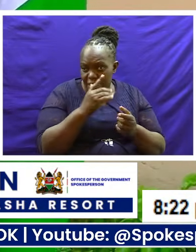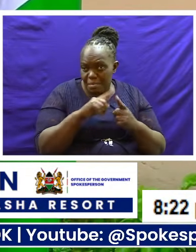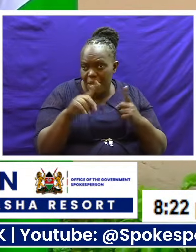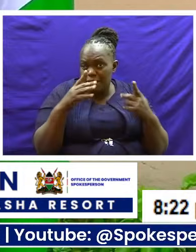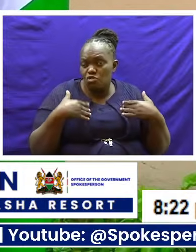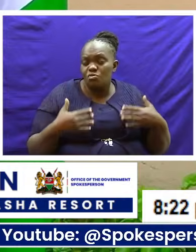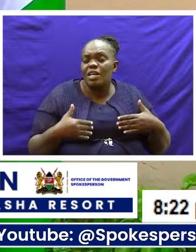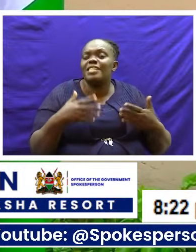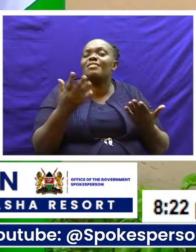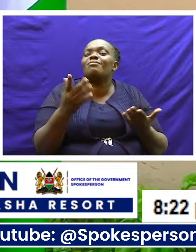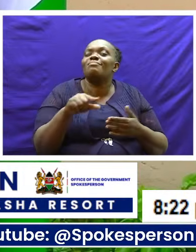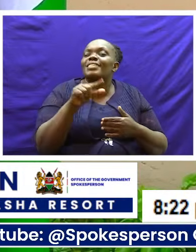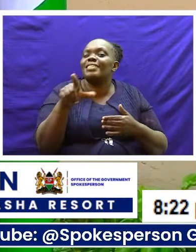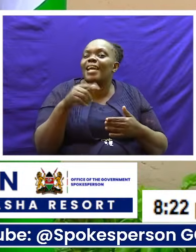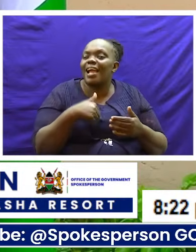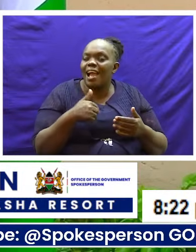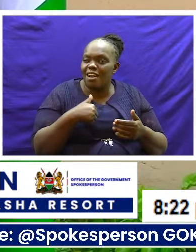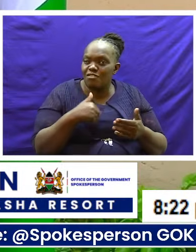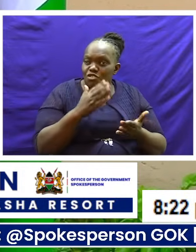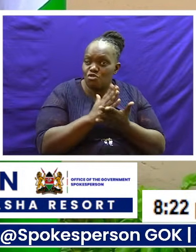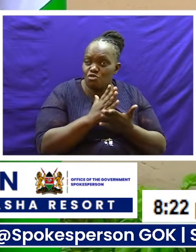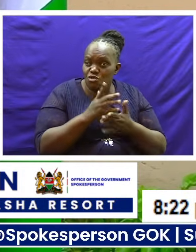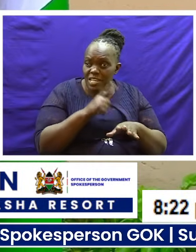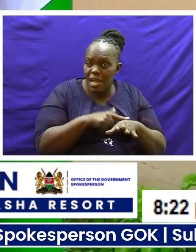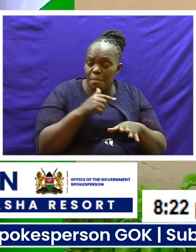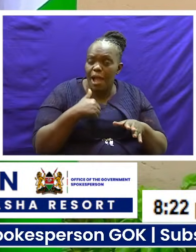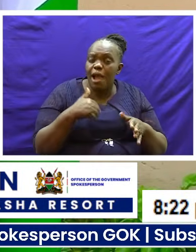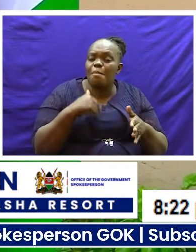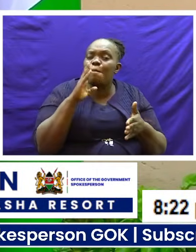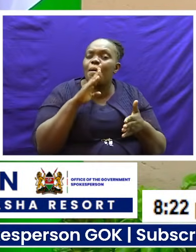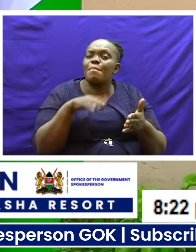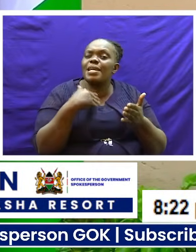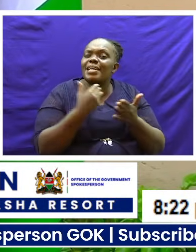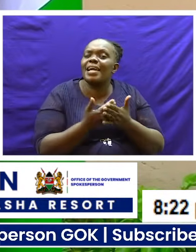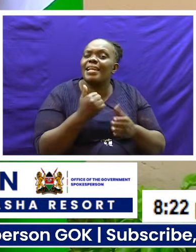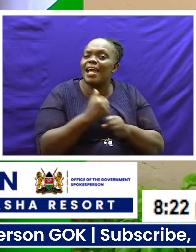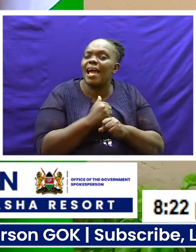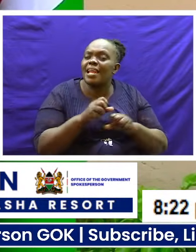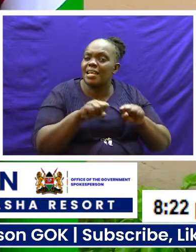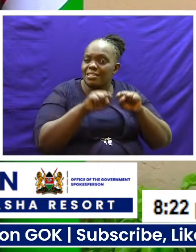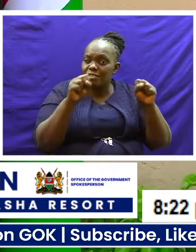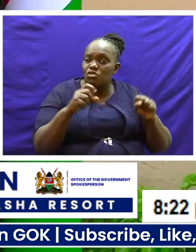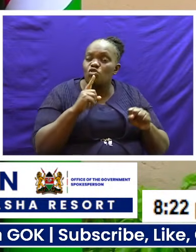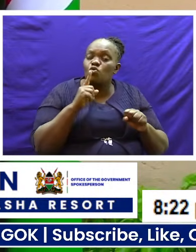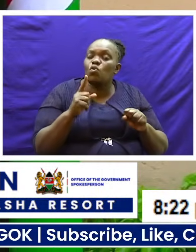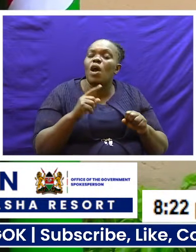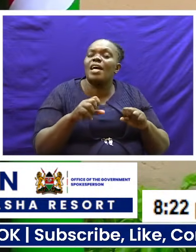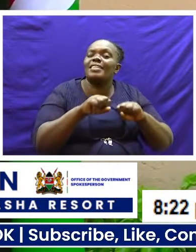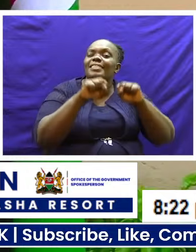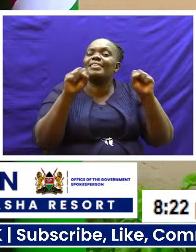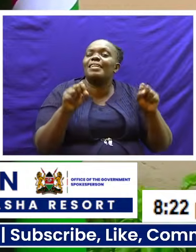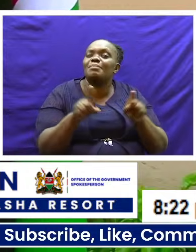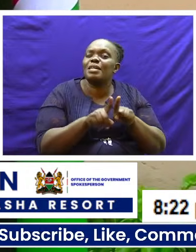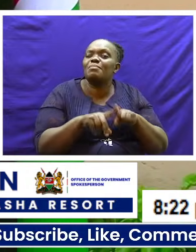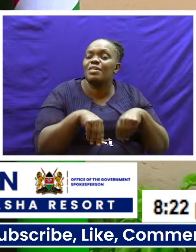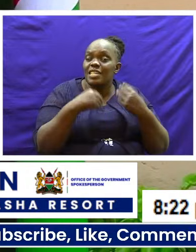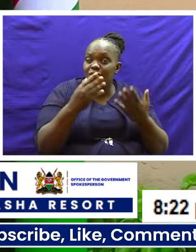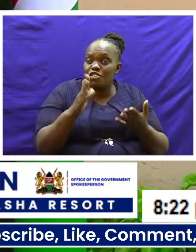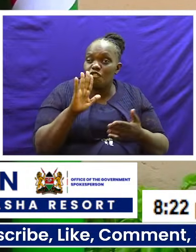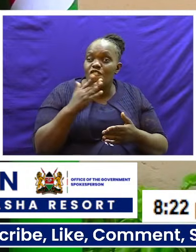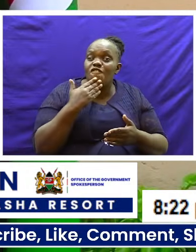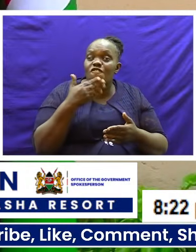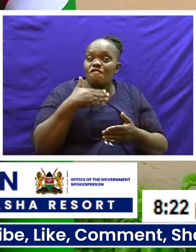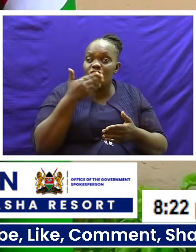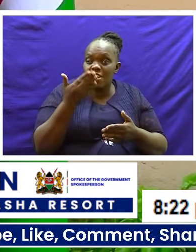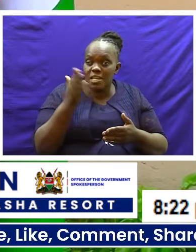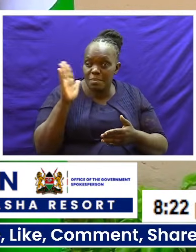error. When you have that application done in a system, you're sure that the system even gives you feedback that